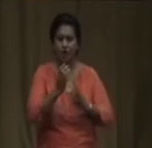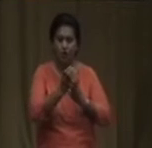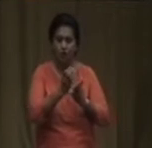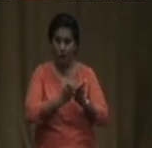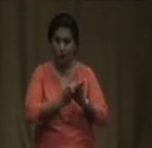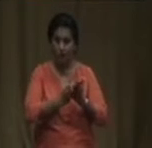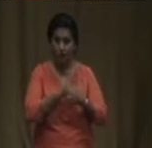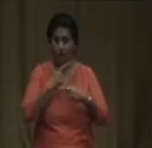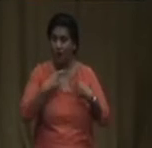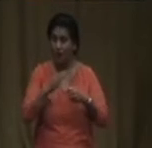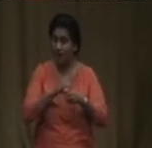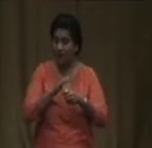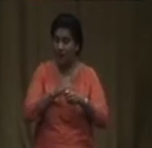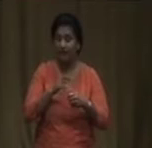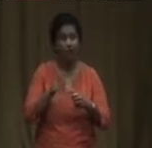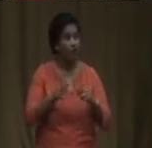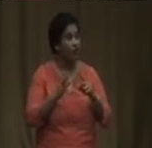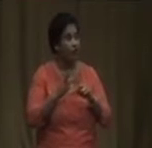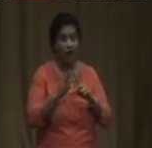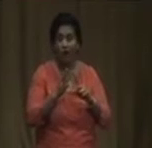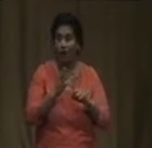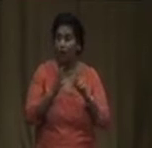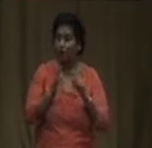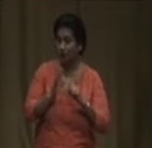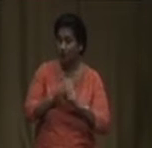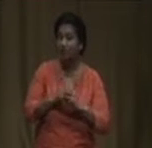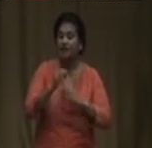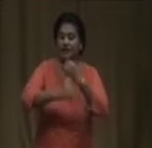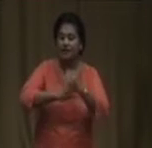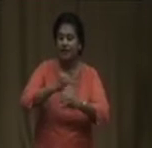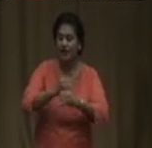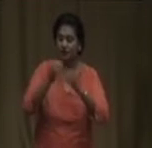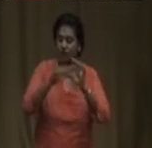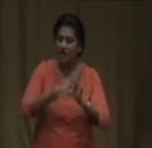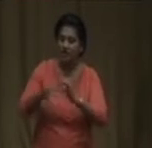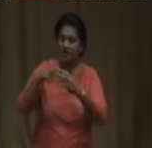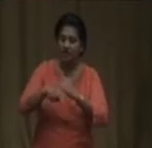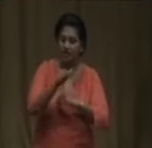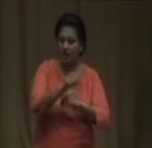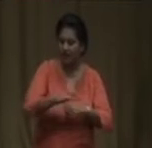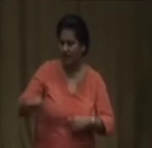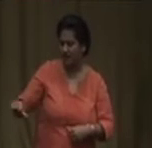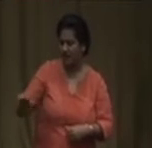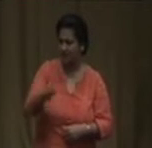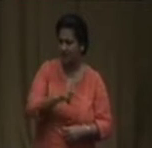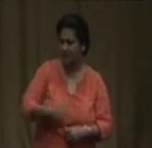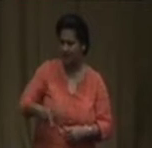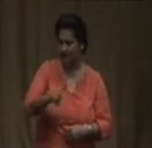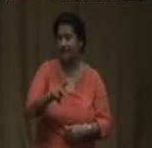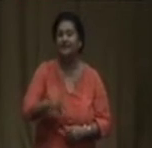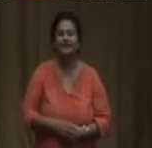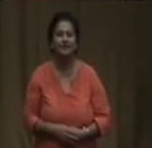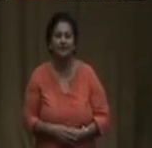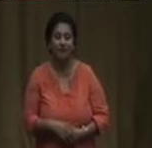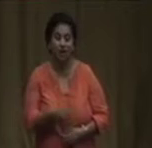we developed for the OerU was a course called International Relations in Asia and the Pacific. And